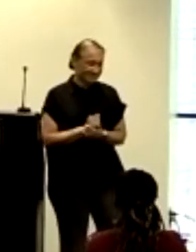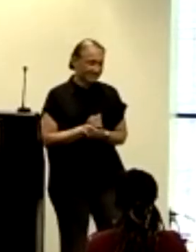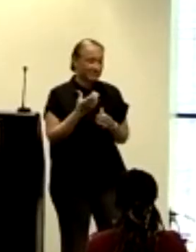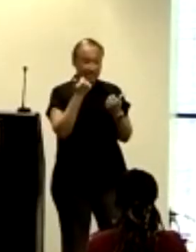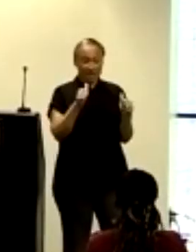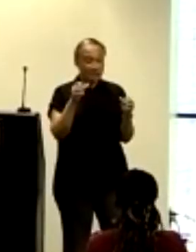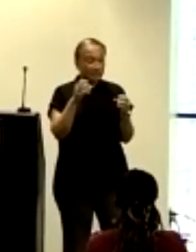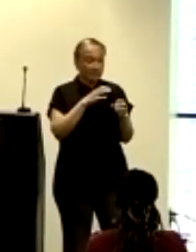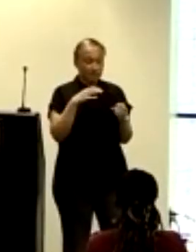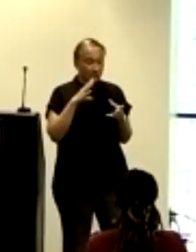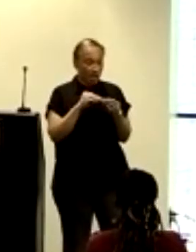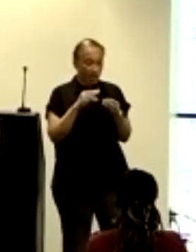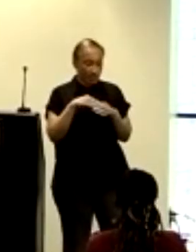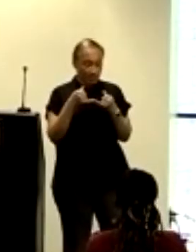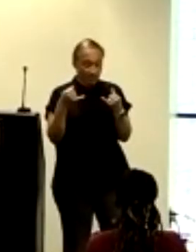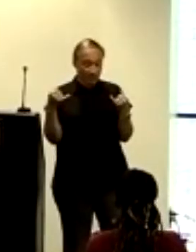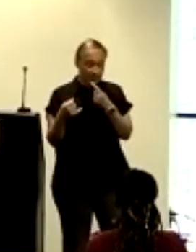Any other commissioner comments online?